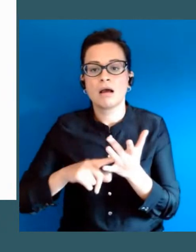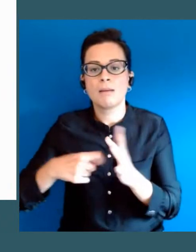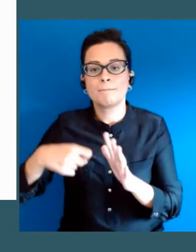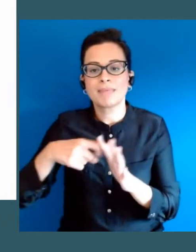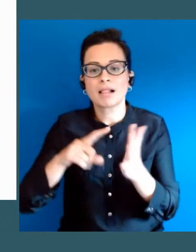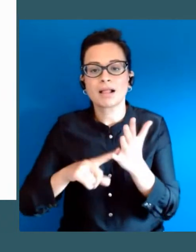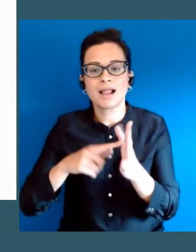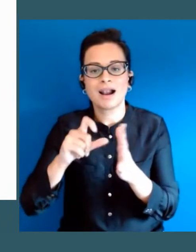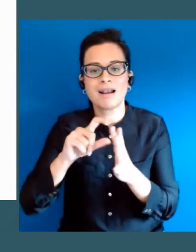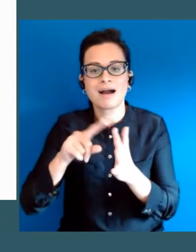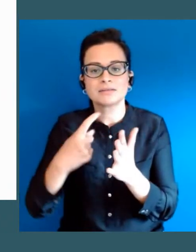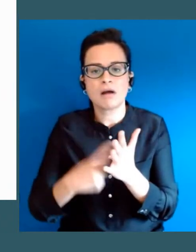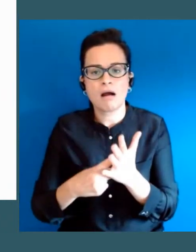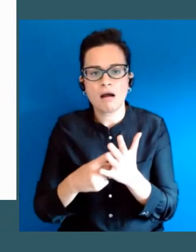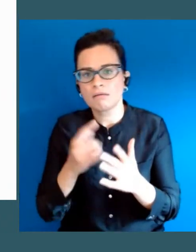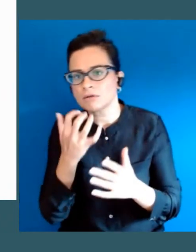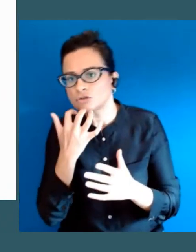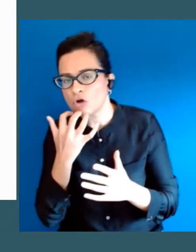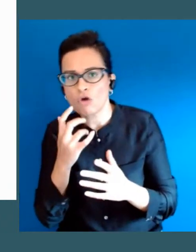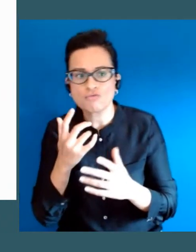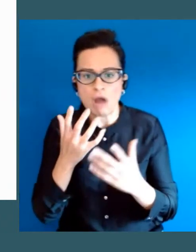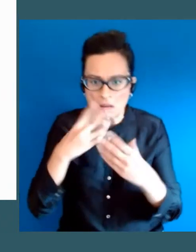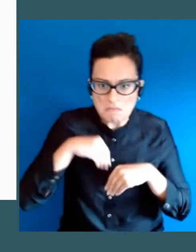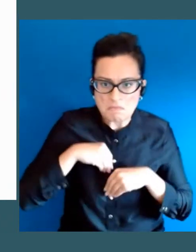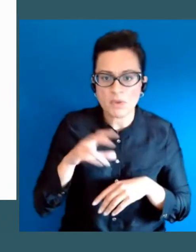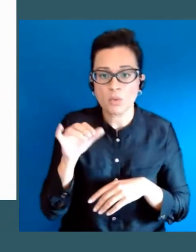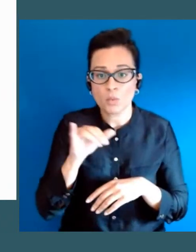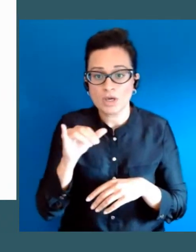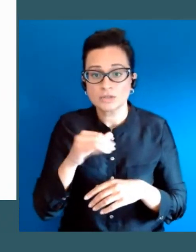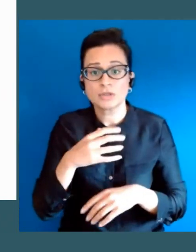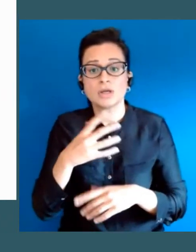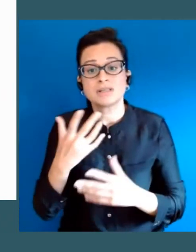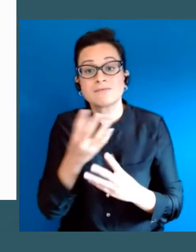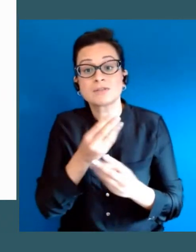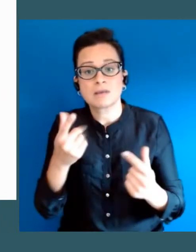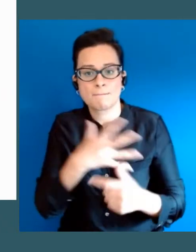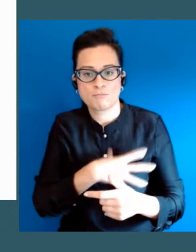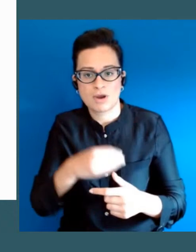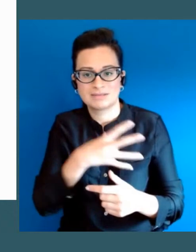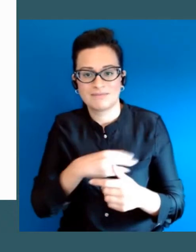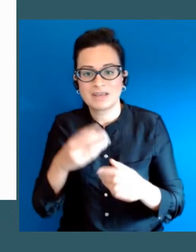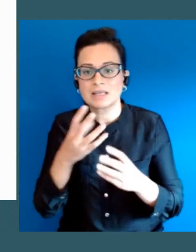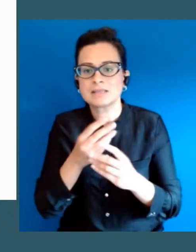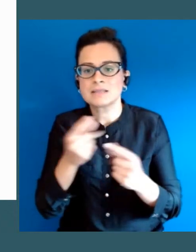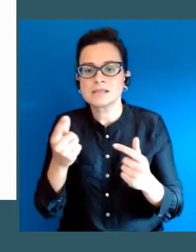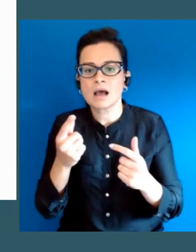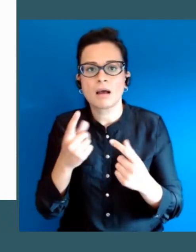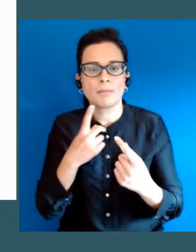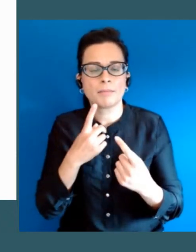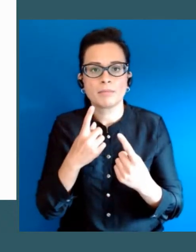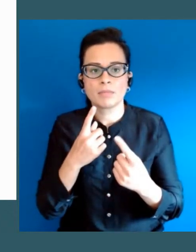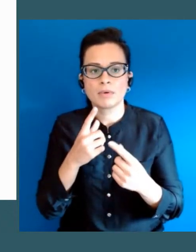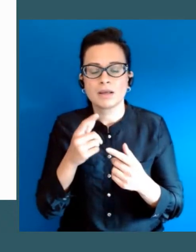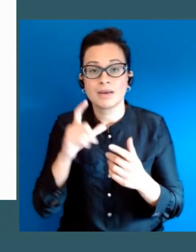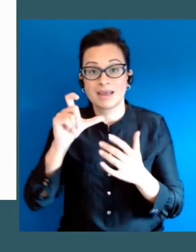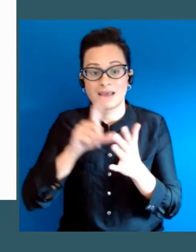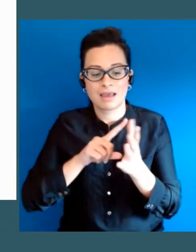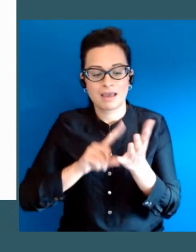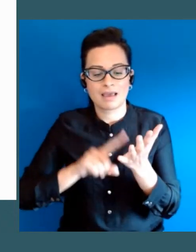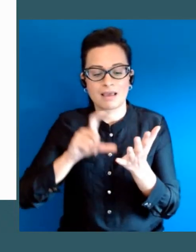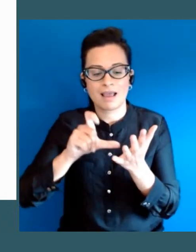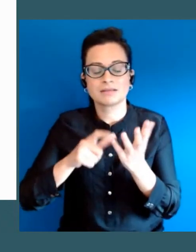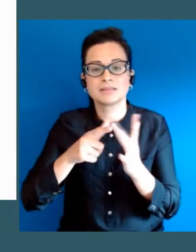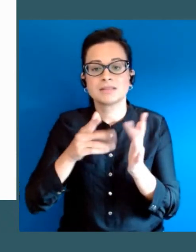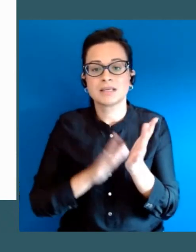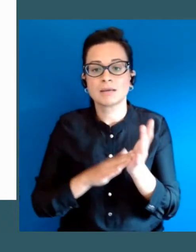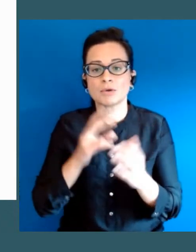with breastfeeding, we know that there's higher requirements anyway, so for certain nutrients. So for instance, calcium, it's 1250 milligrams a